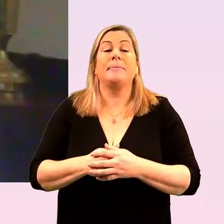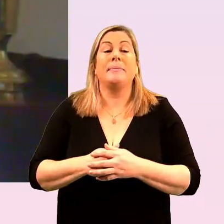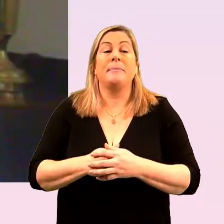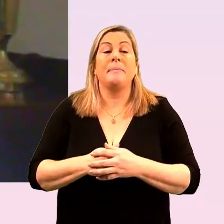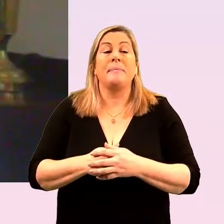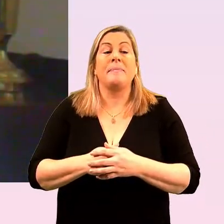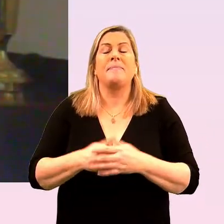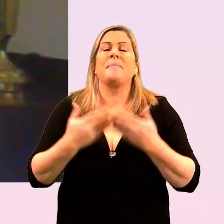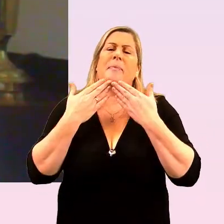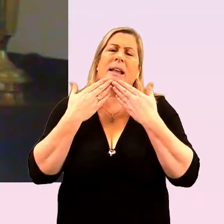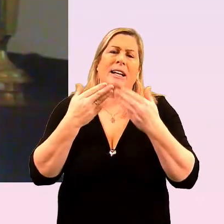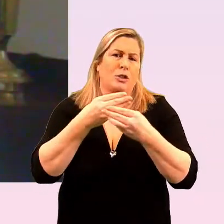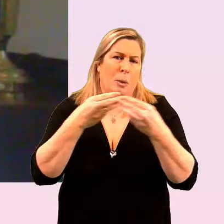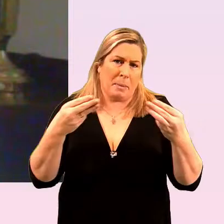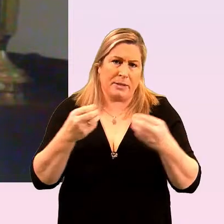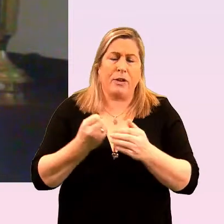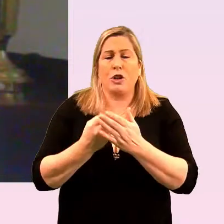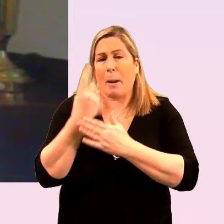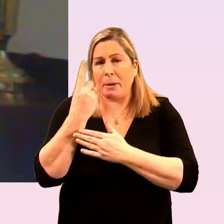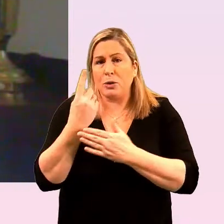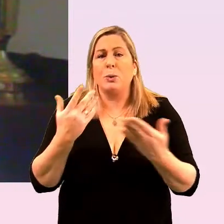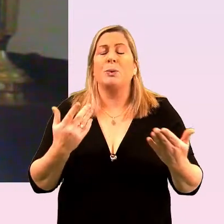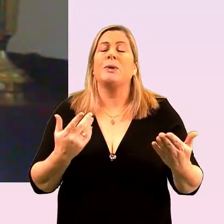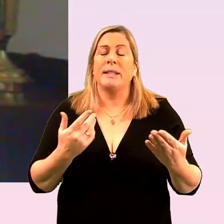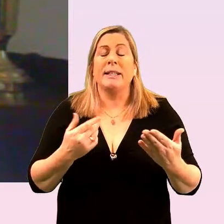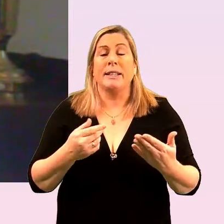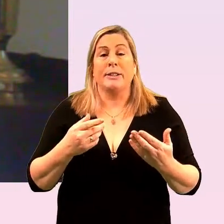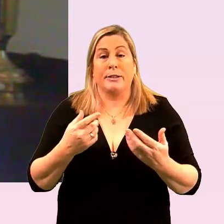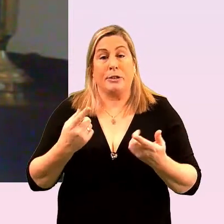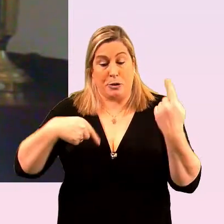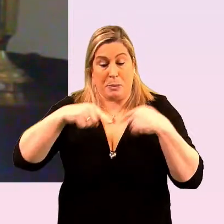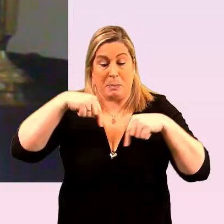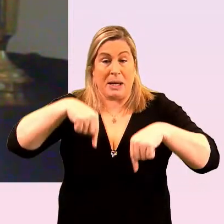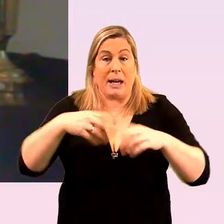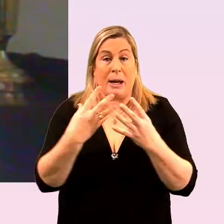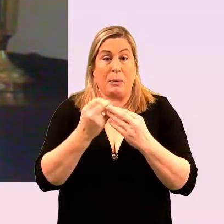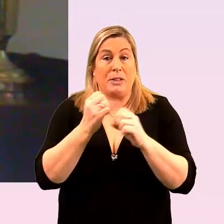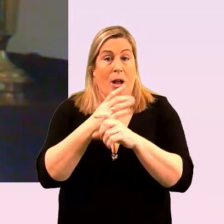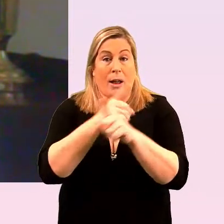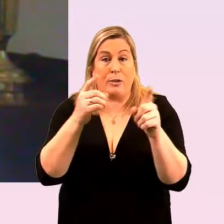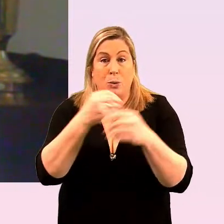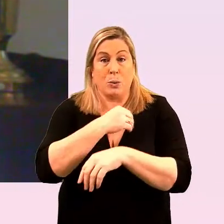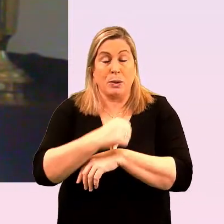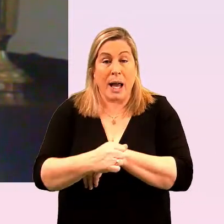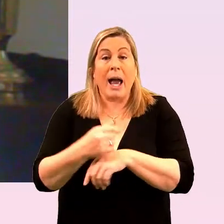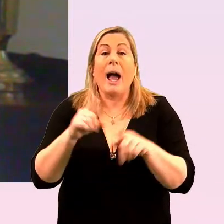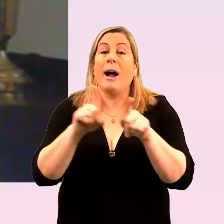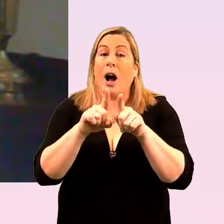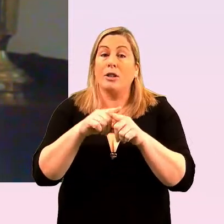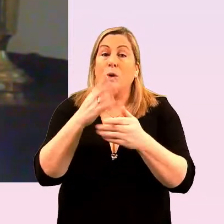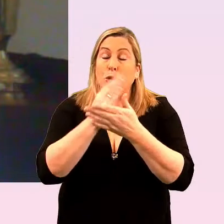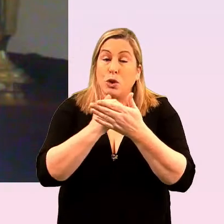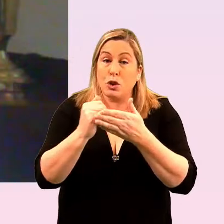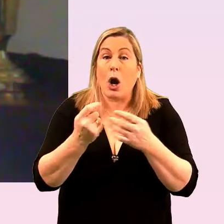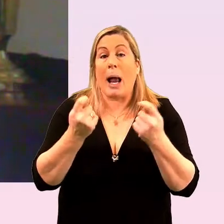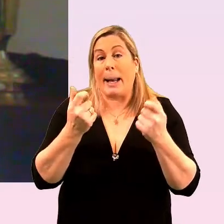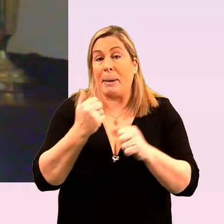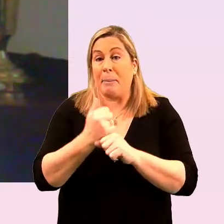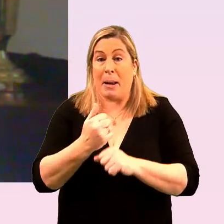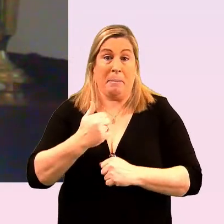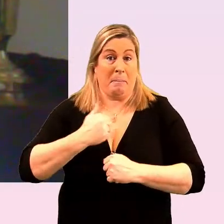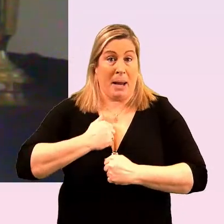Thank you so much for the opportunity to be with you all today, and also to share a little bit about my